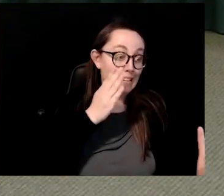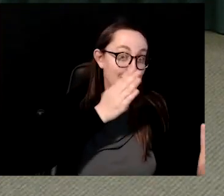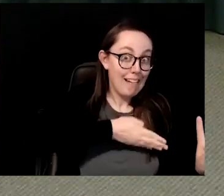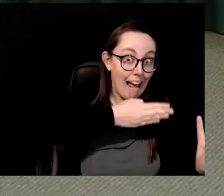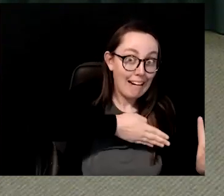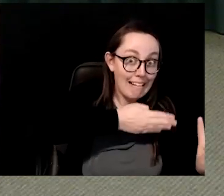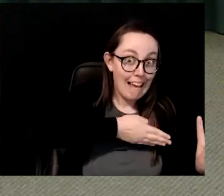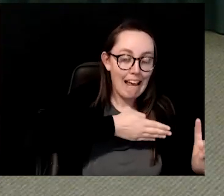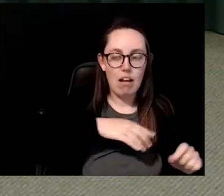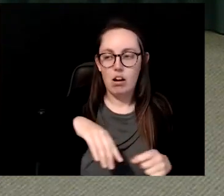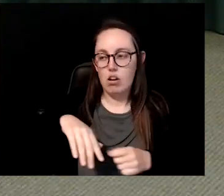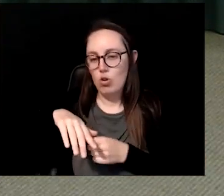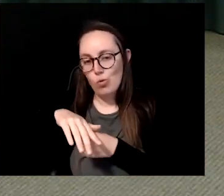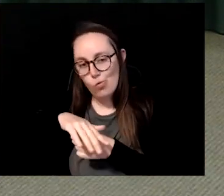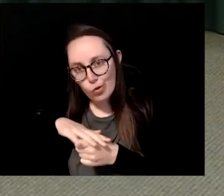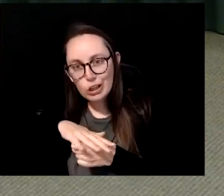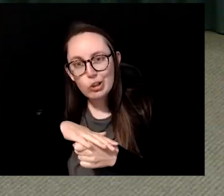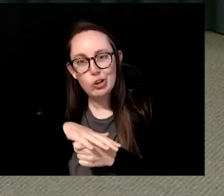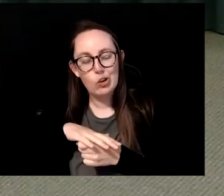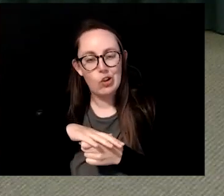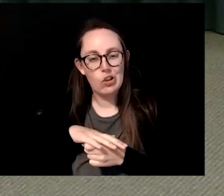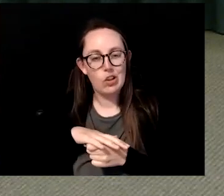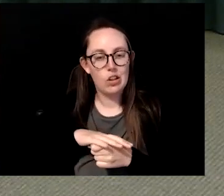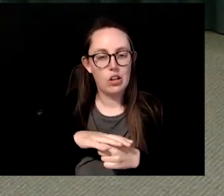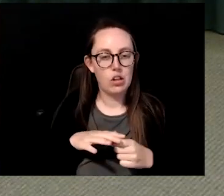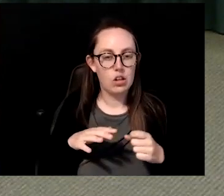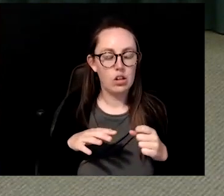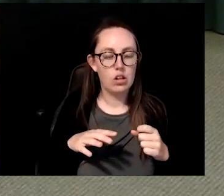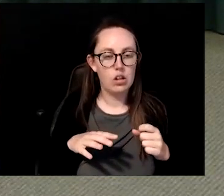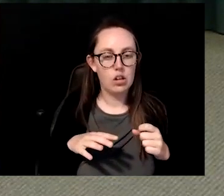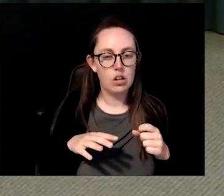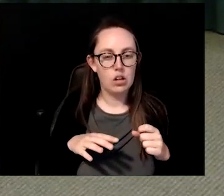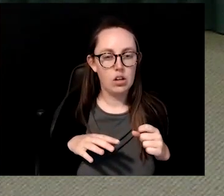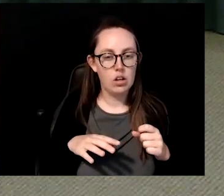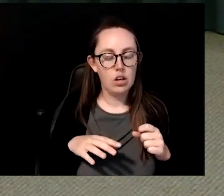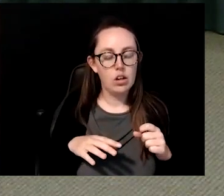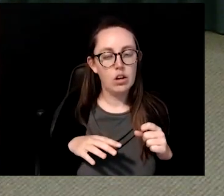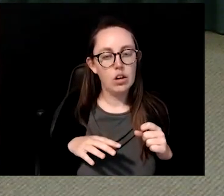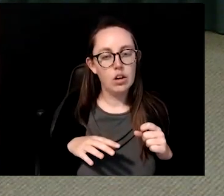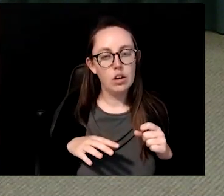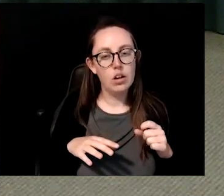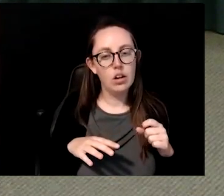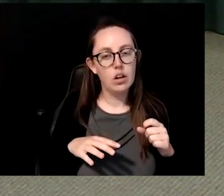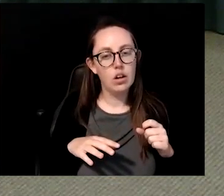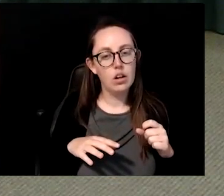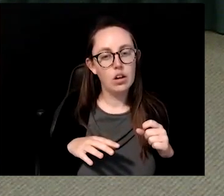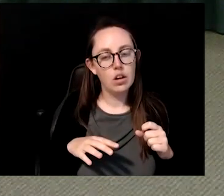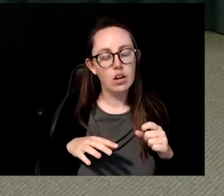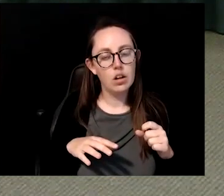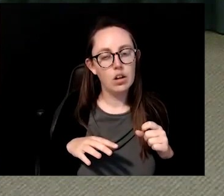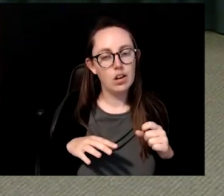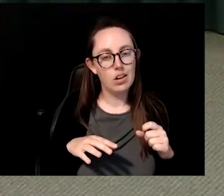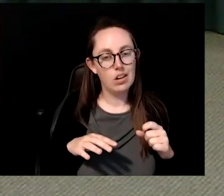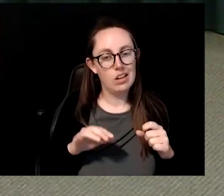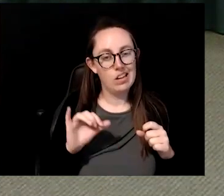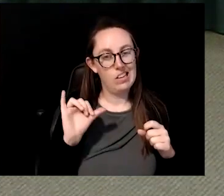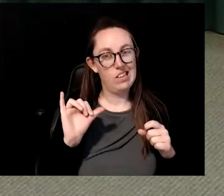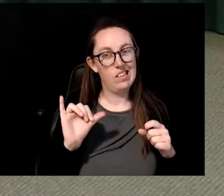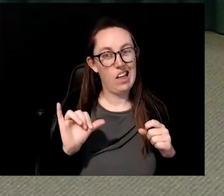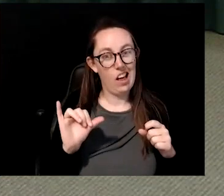I think that the diabetic there dedicated Regional is really a meaningful